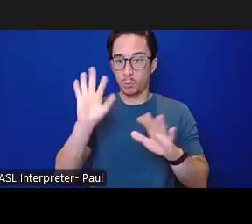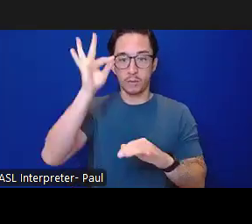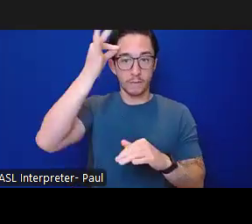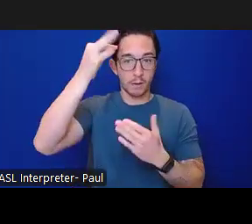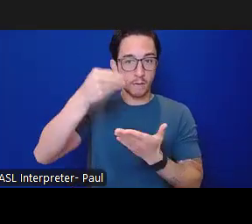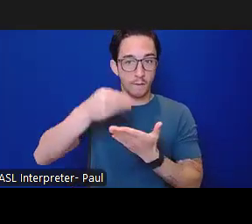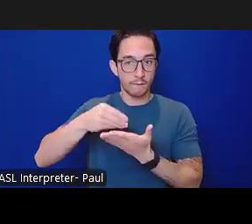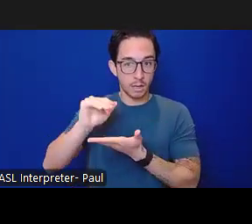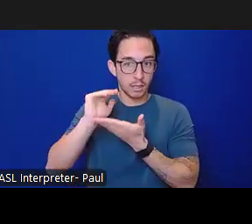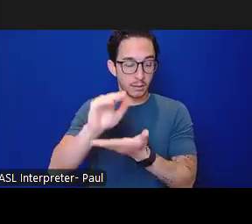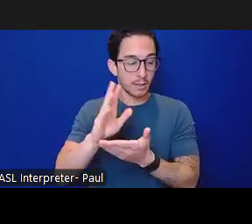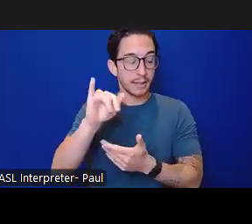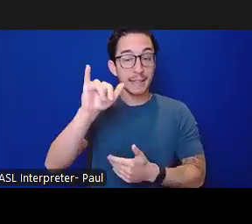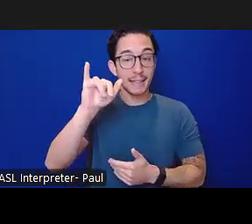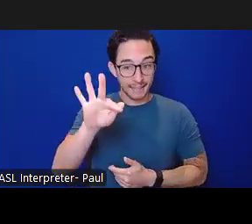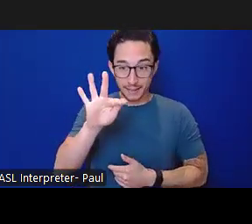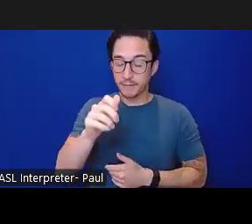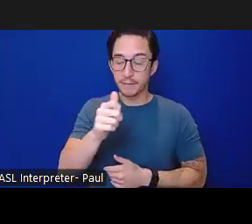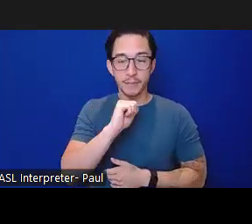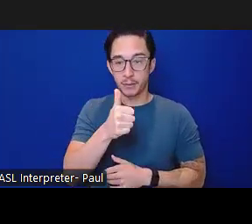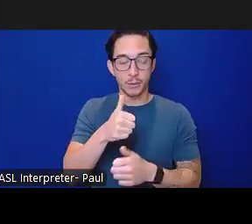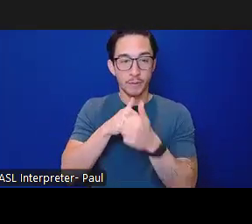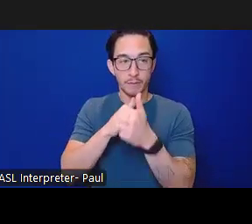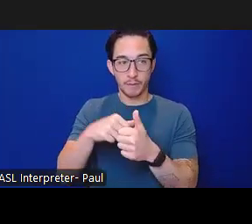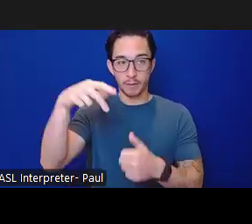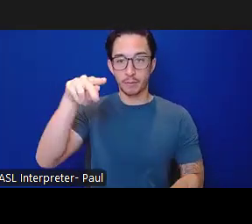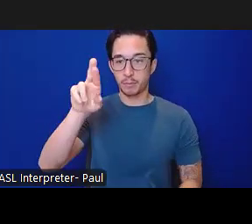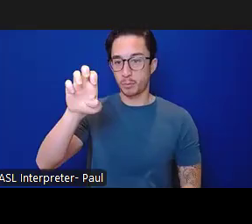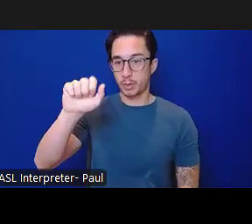funding if they do not comply with PREA.